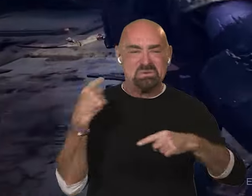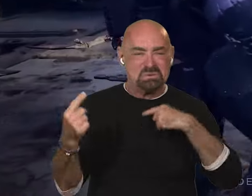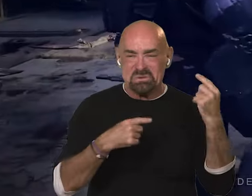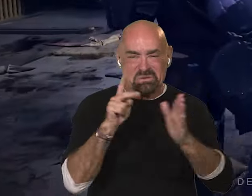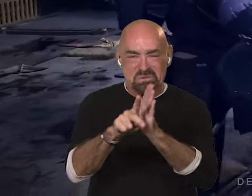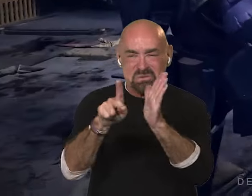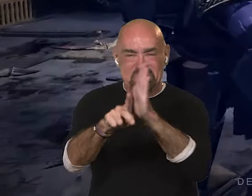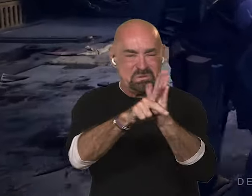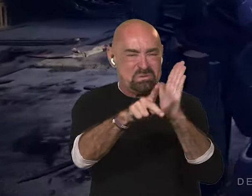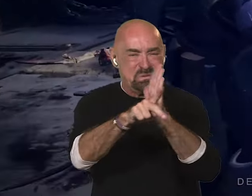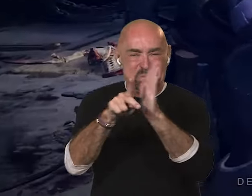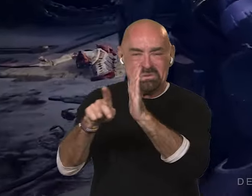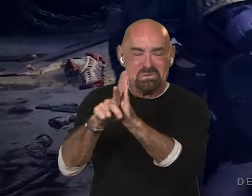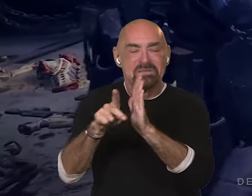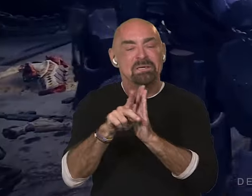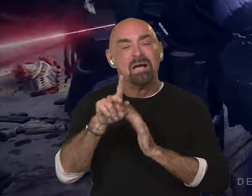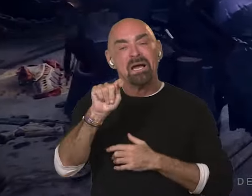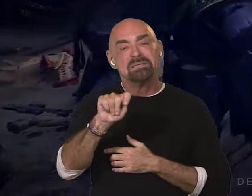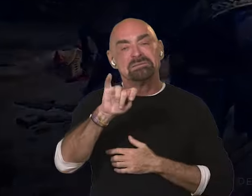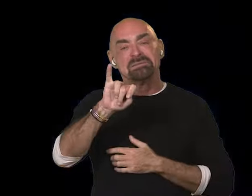Come forth and be slaughtered!